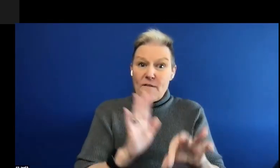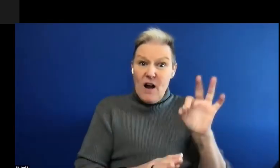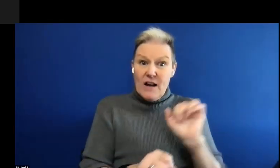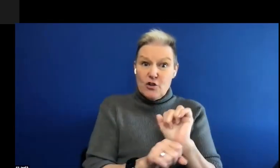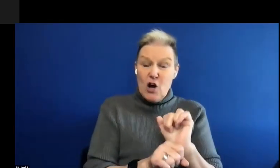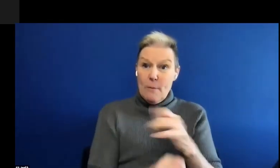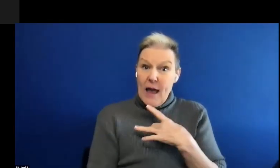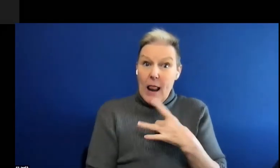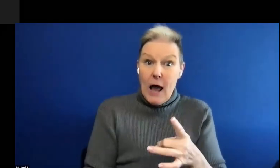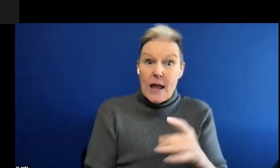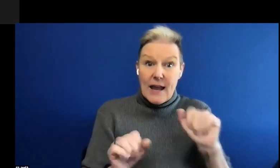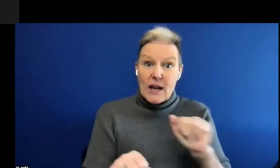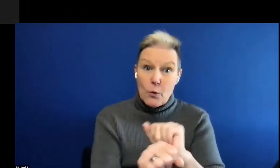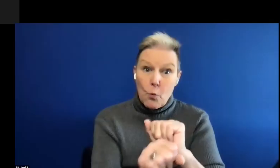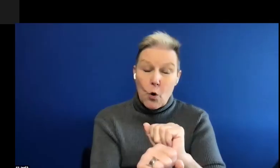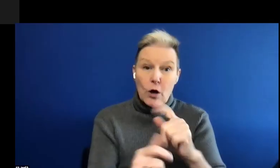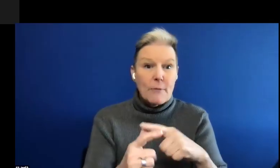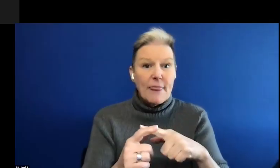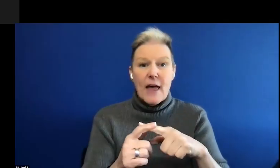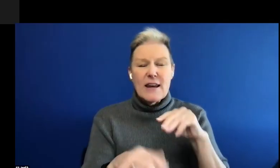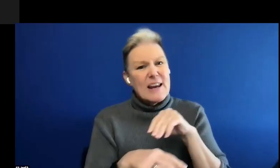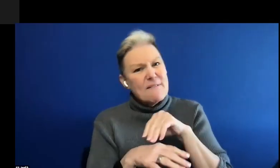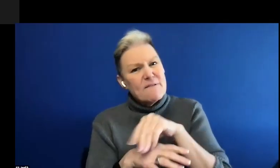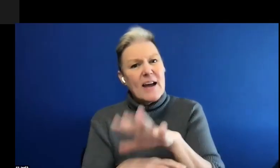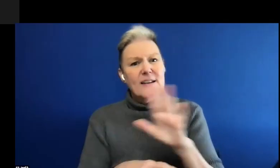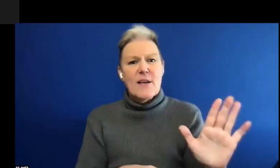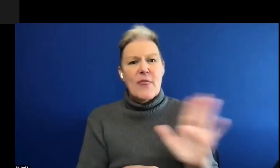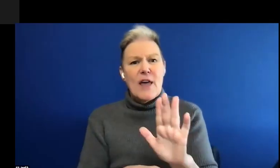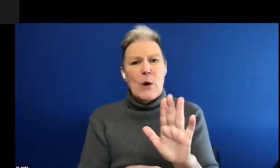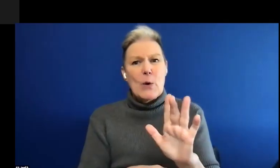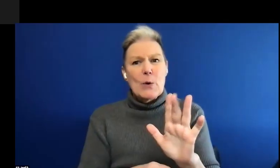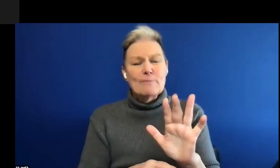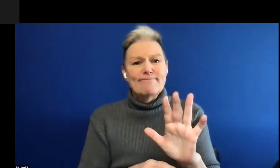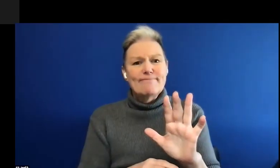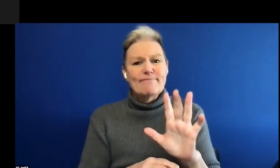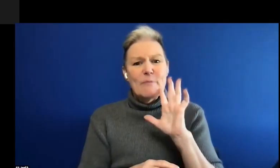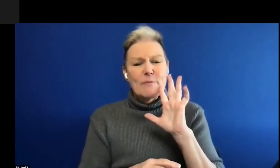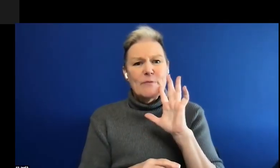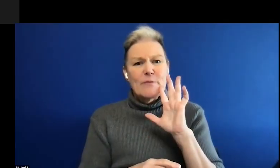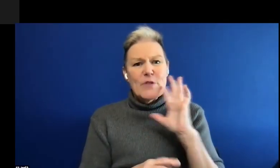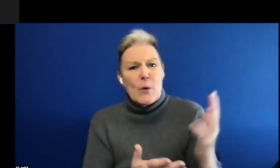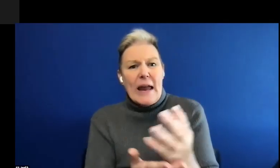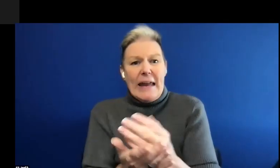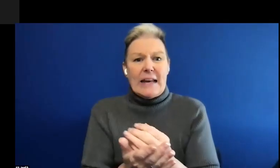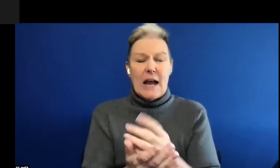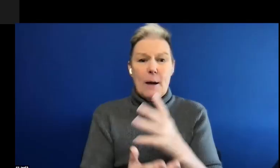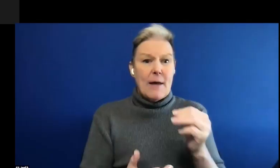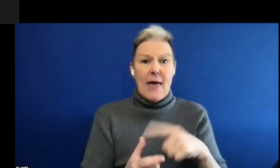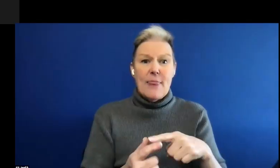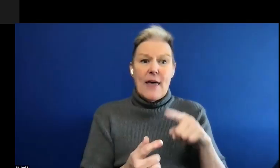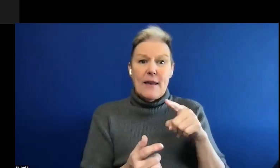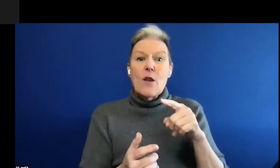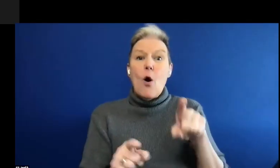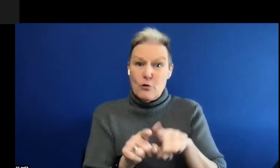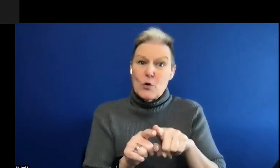like and can work, but then it affects um, their overall income and therefore their